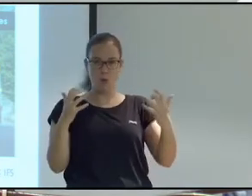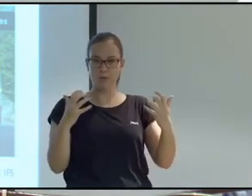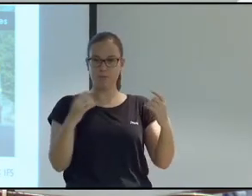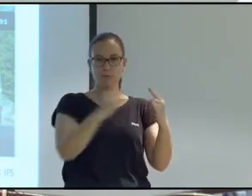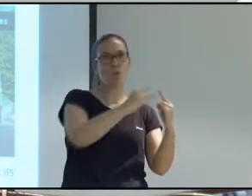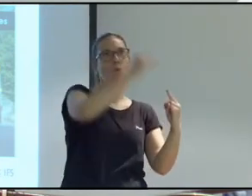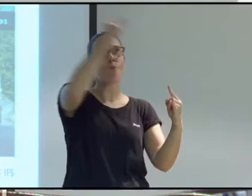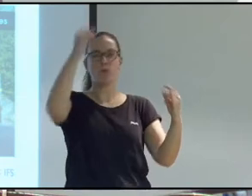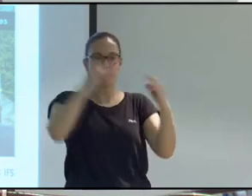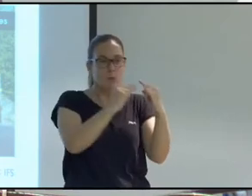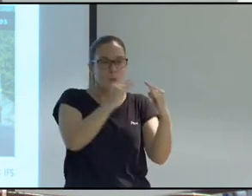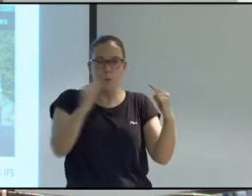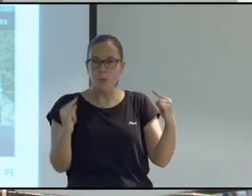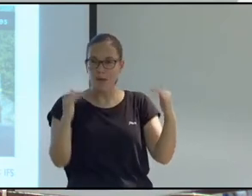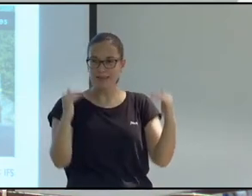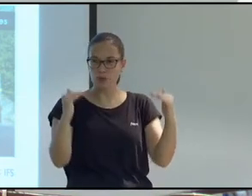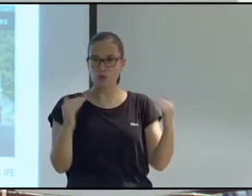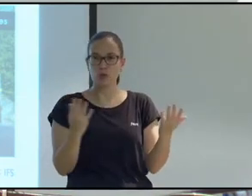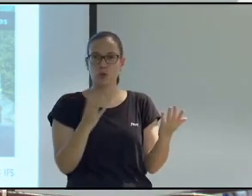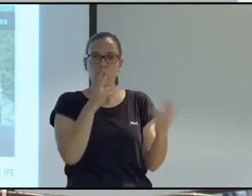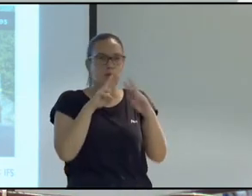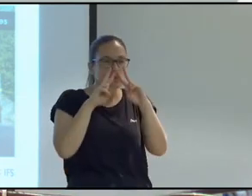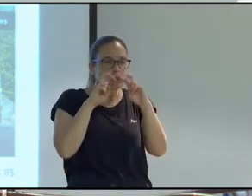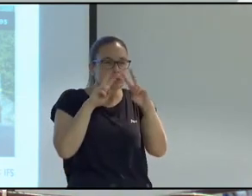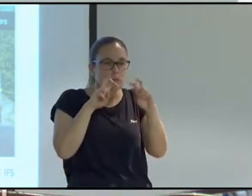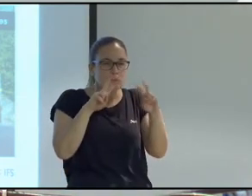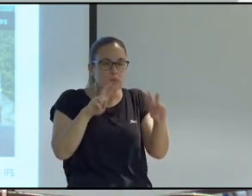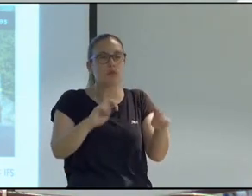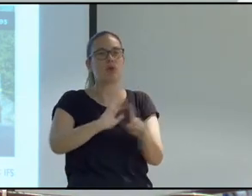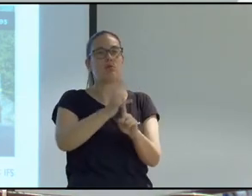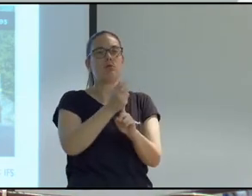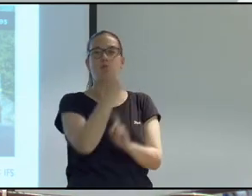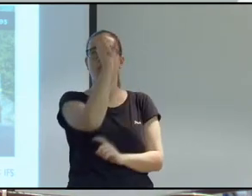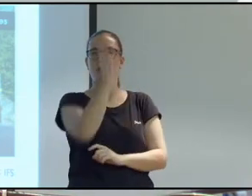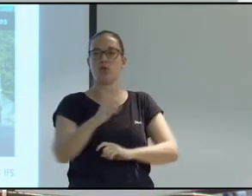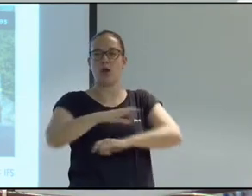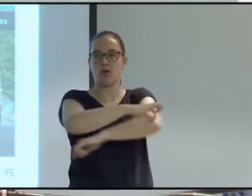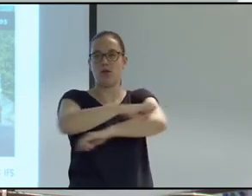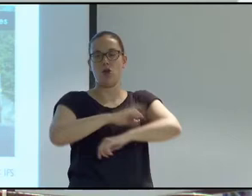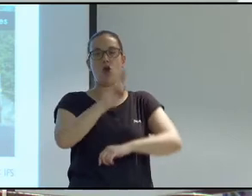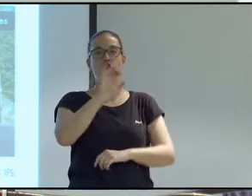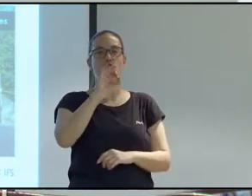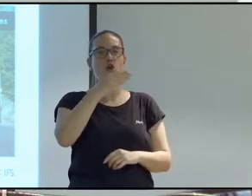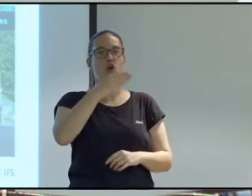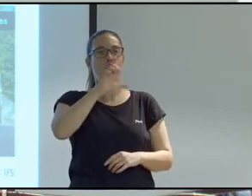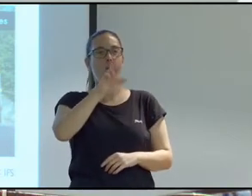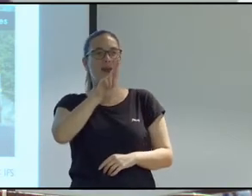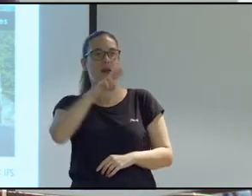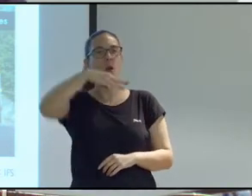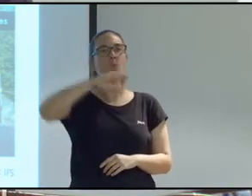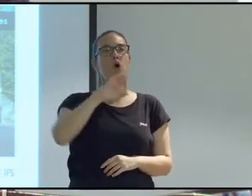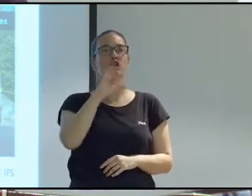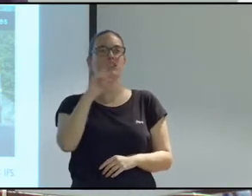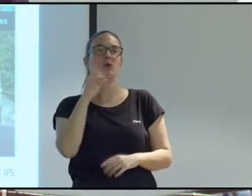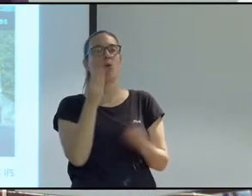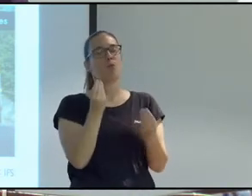low they are. Why are these bridges so low? So he looked into this, and the conclusion was that those they were designed by Robert Moses,